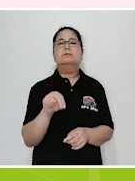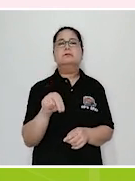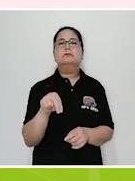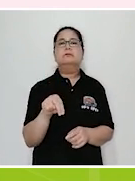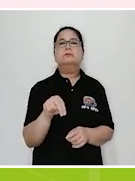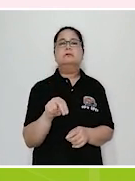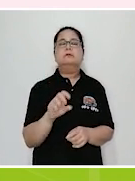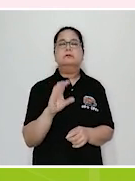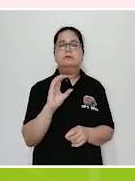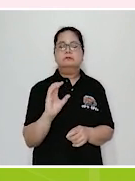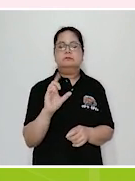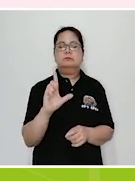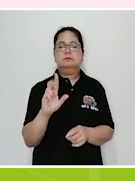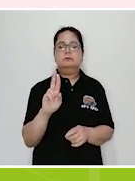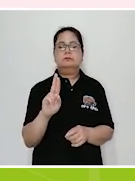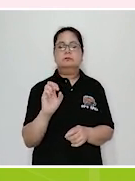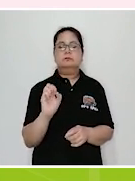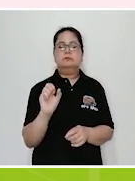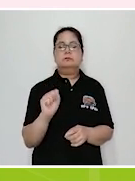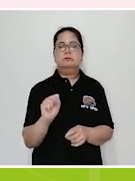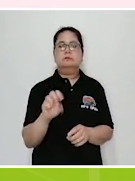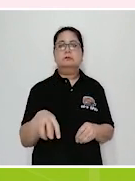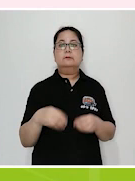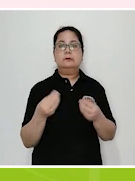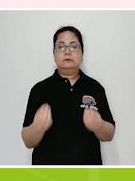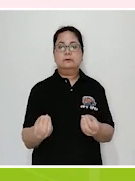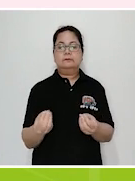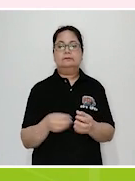must consider the clues given.